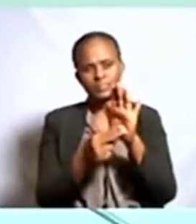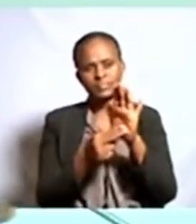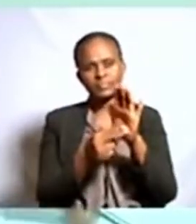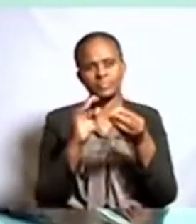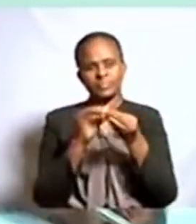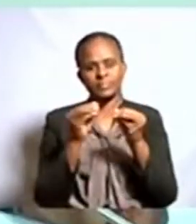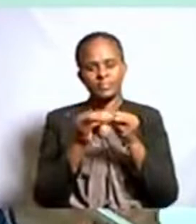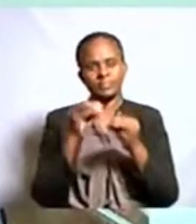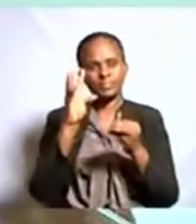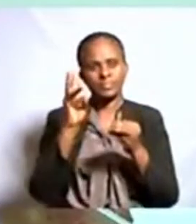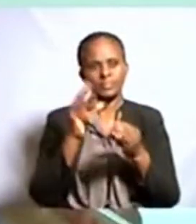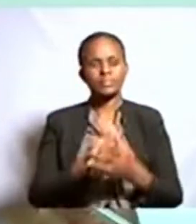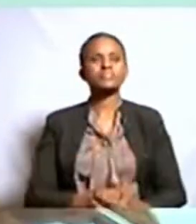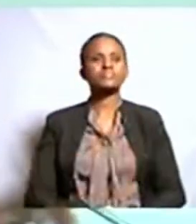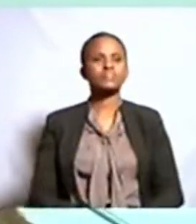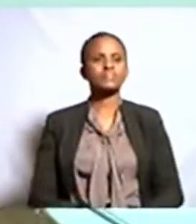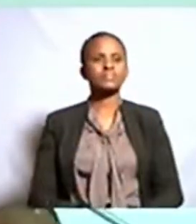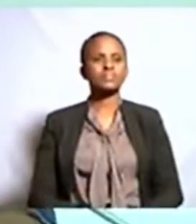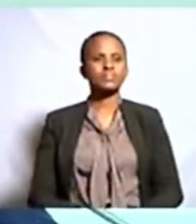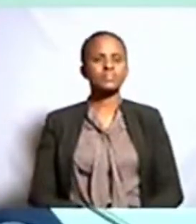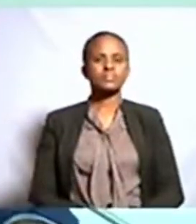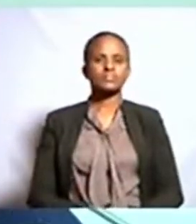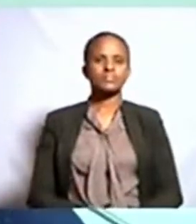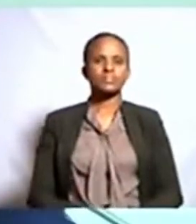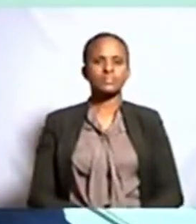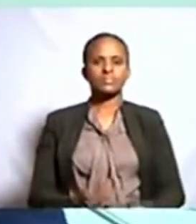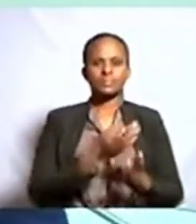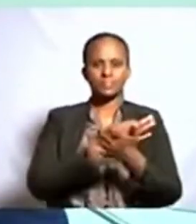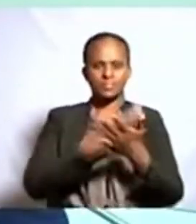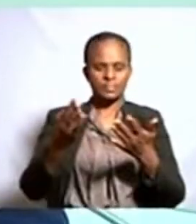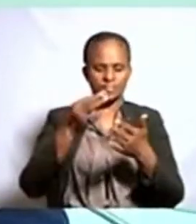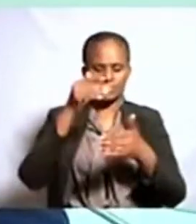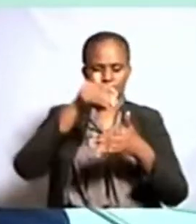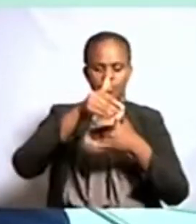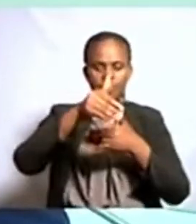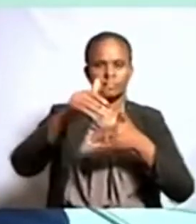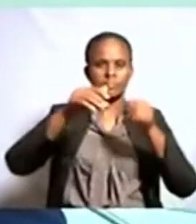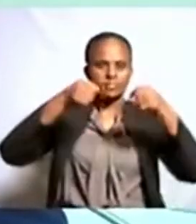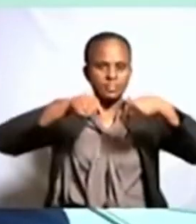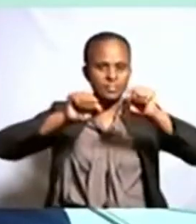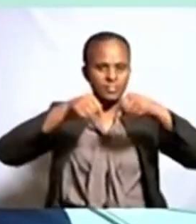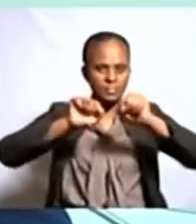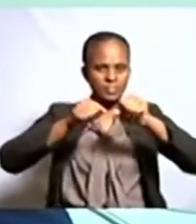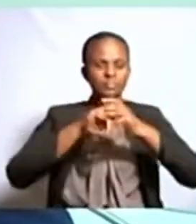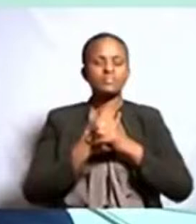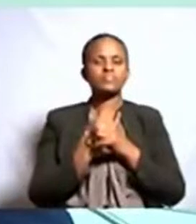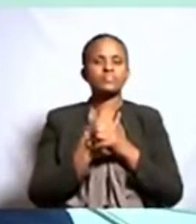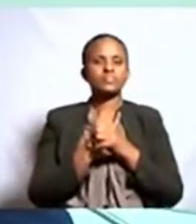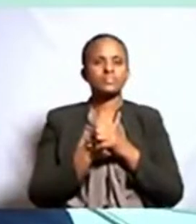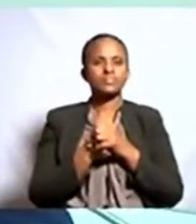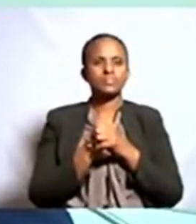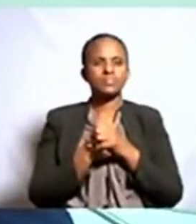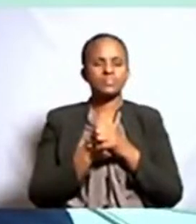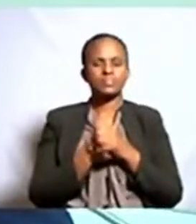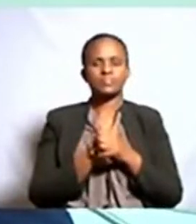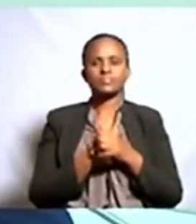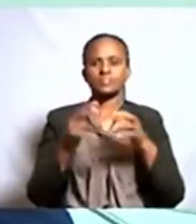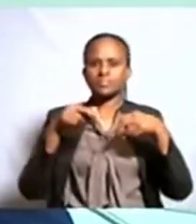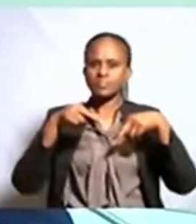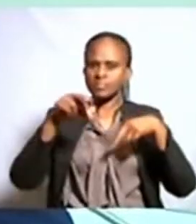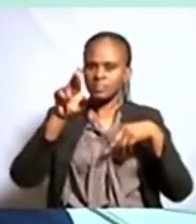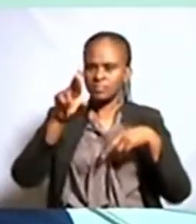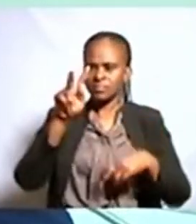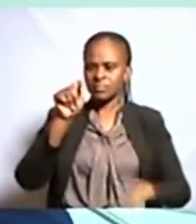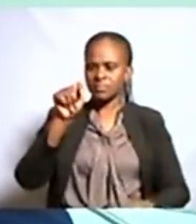Appendix 6. The next item is failure to register the tricycles. The Road